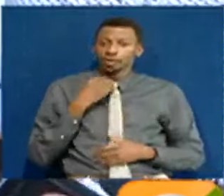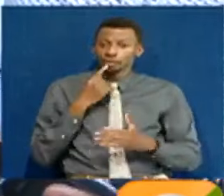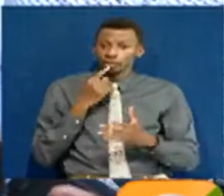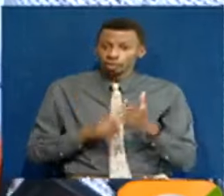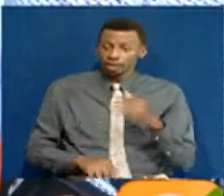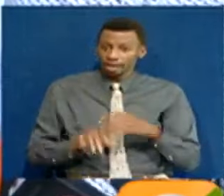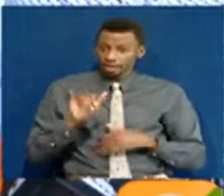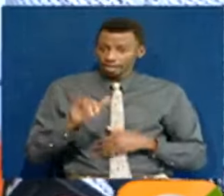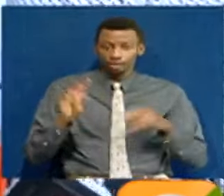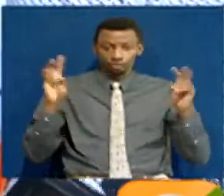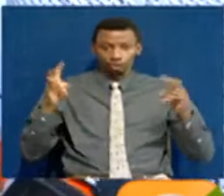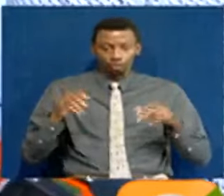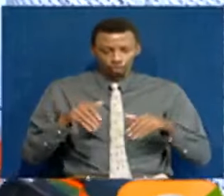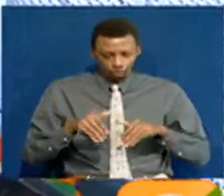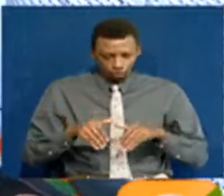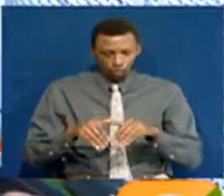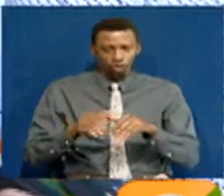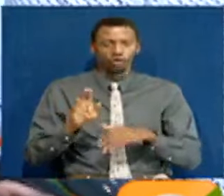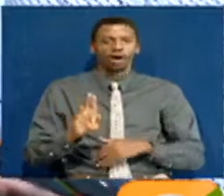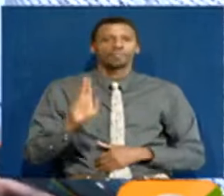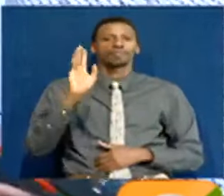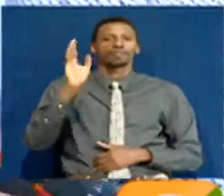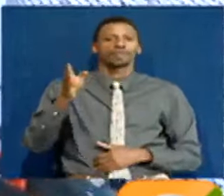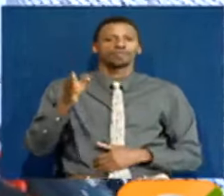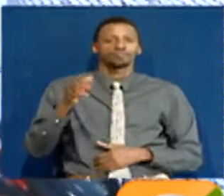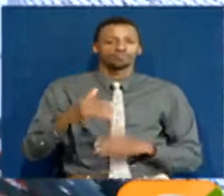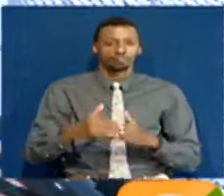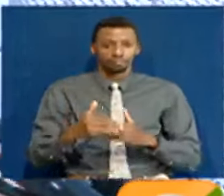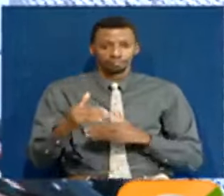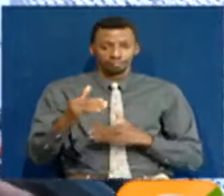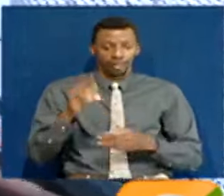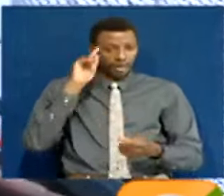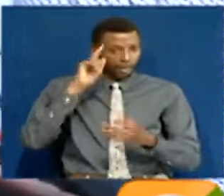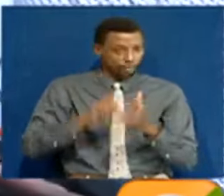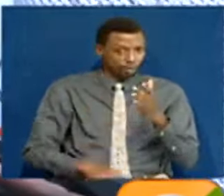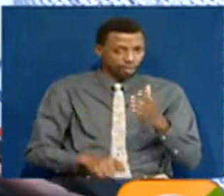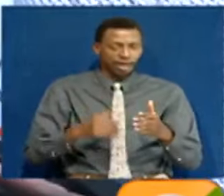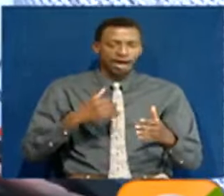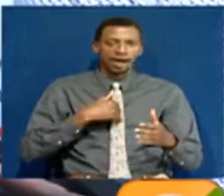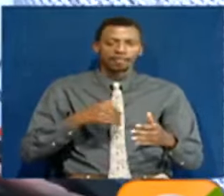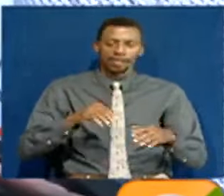which we are going to pursue going forward so that we ensure there is enough demand for the crop.